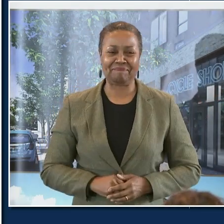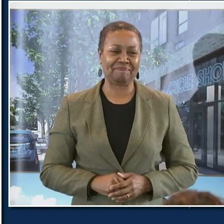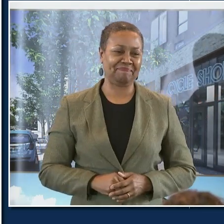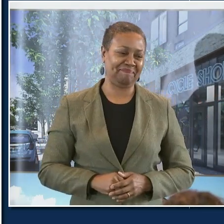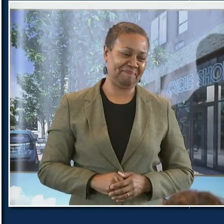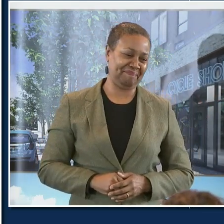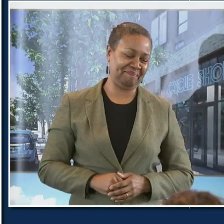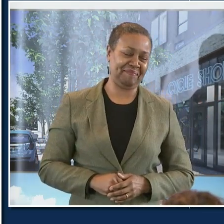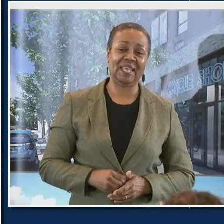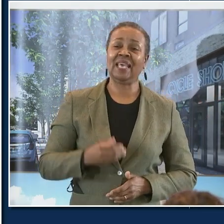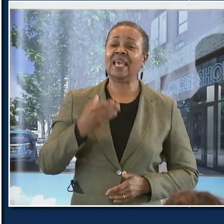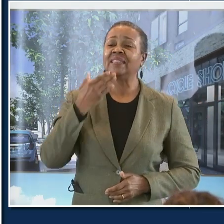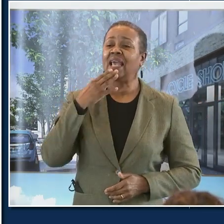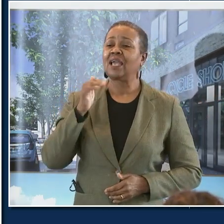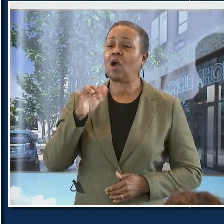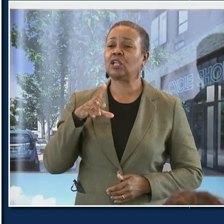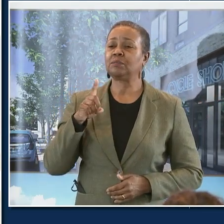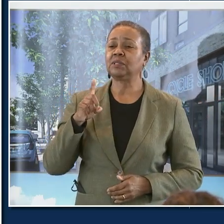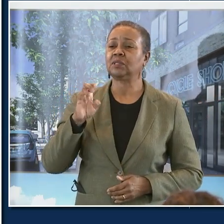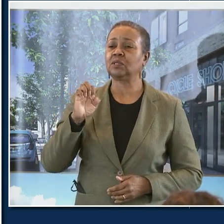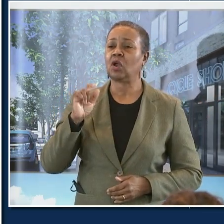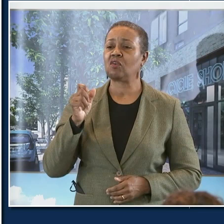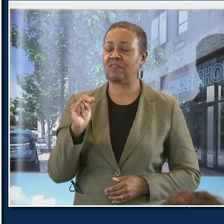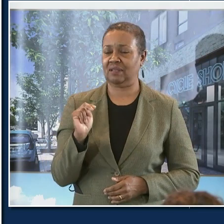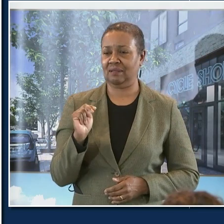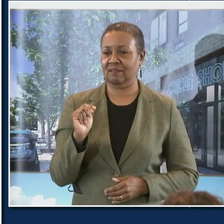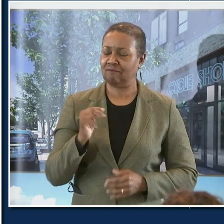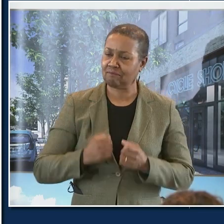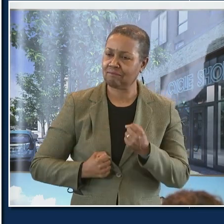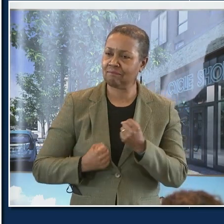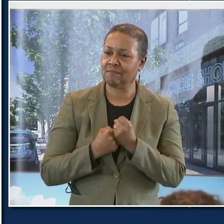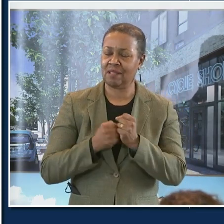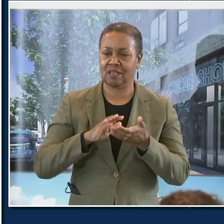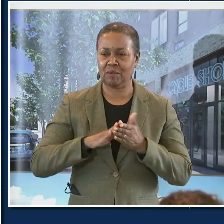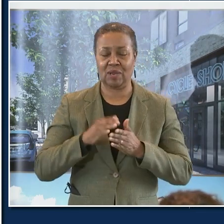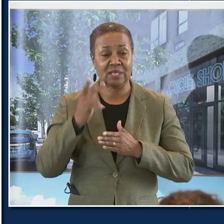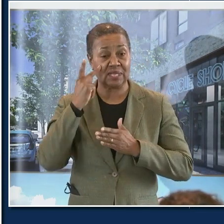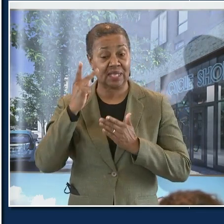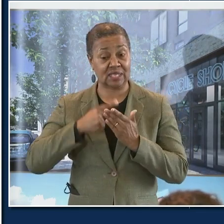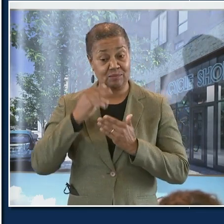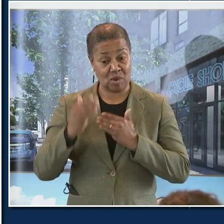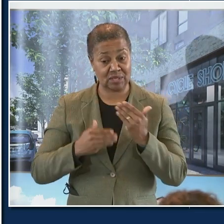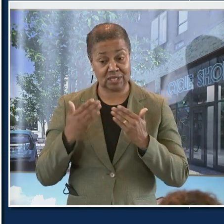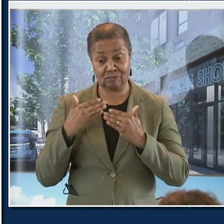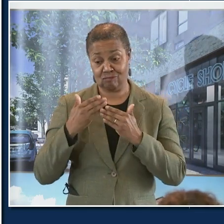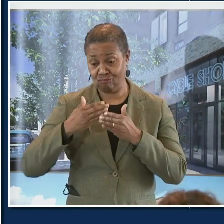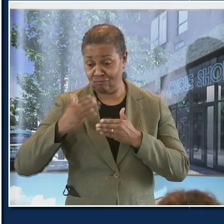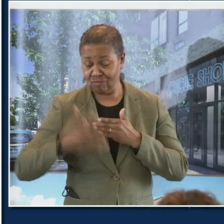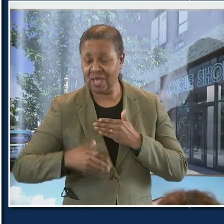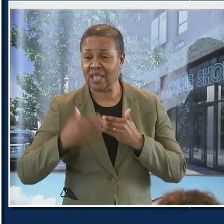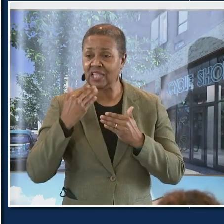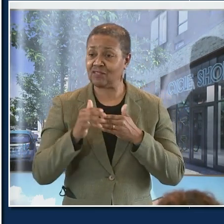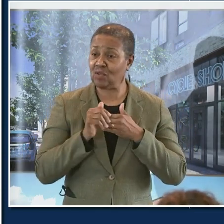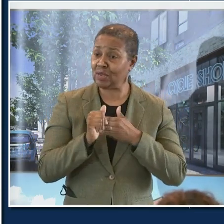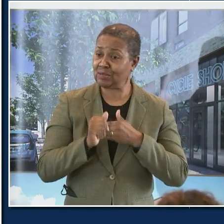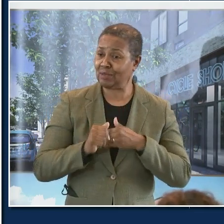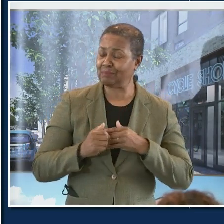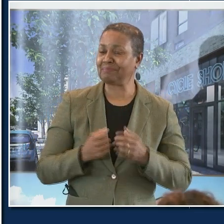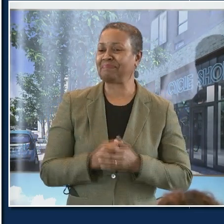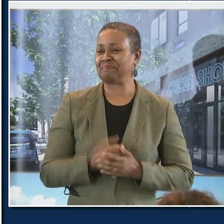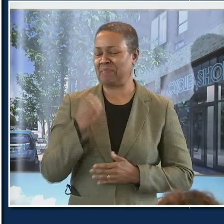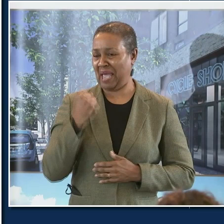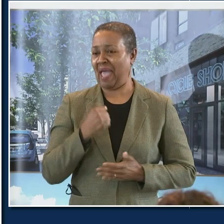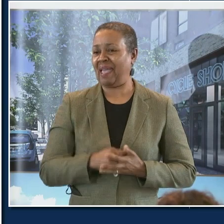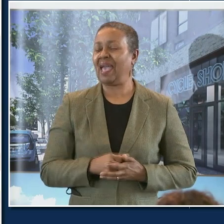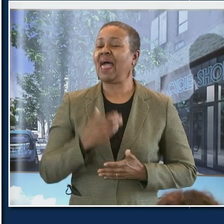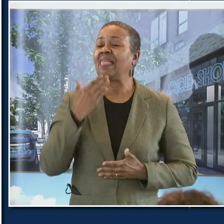We want to thank Alderman Irvin for being on the side of the community and seeing this process through. Thanks for your leadership, big guy.